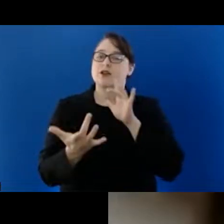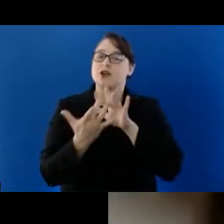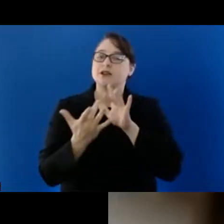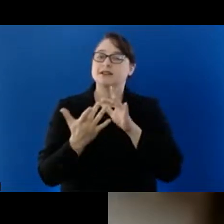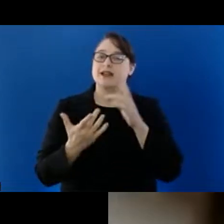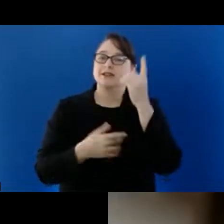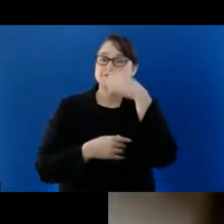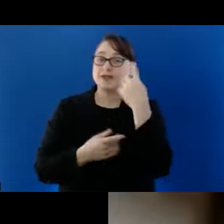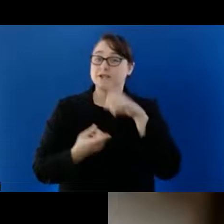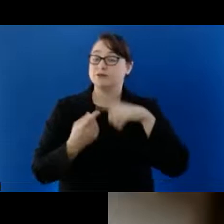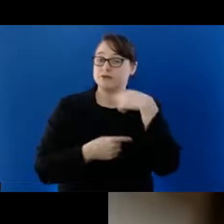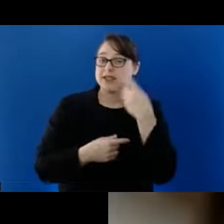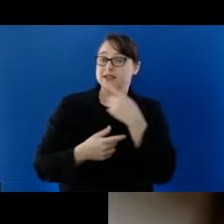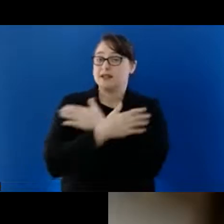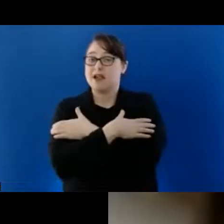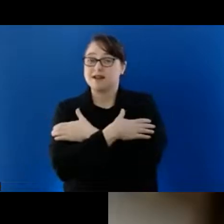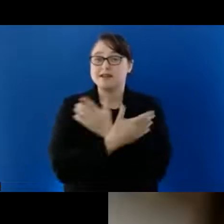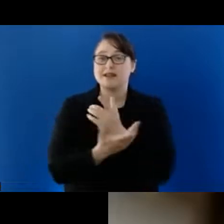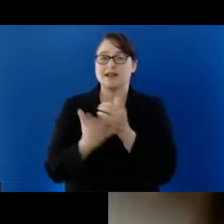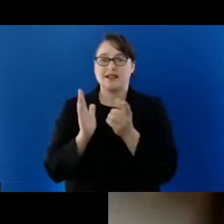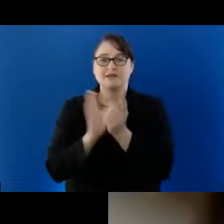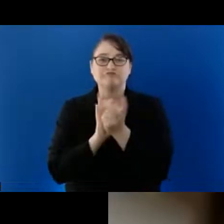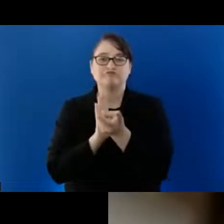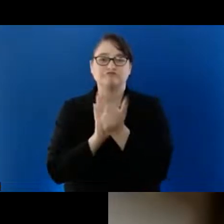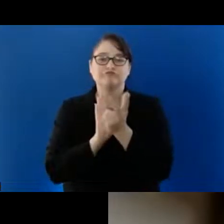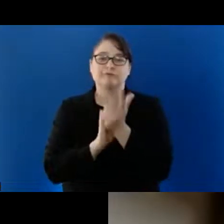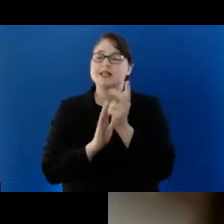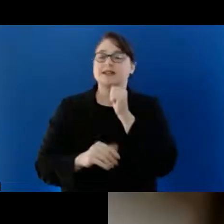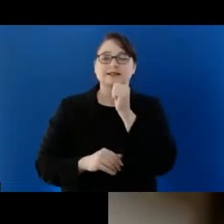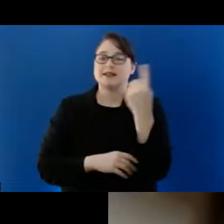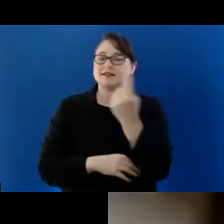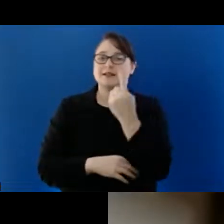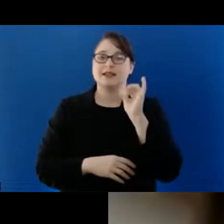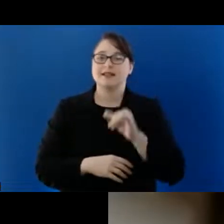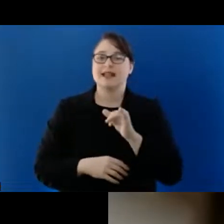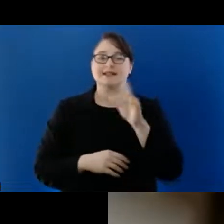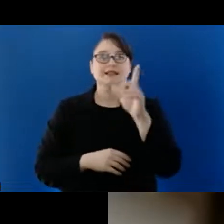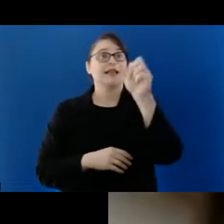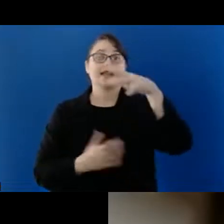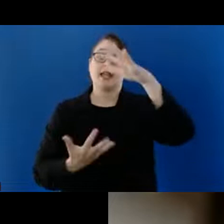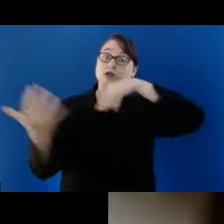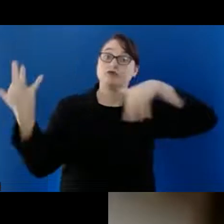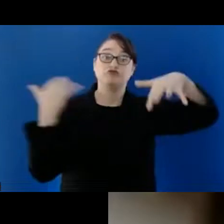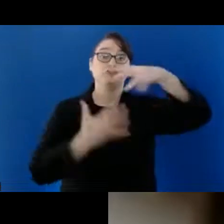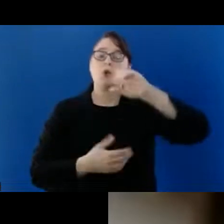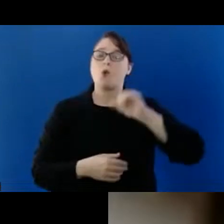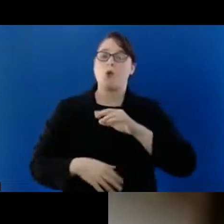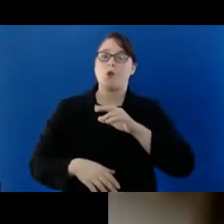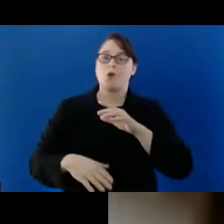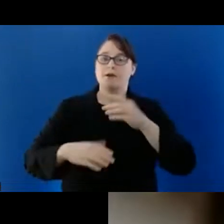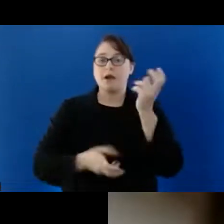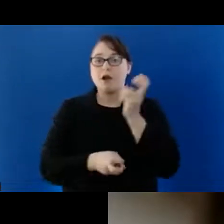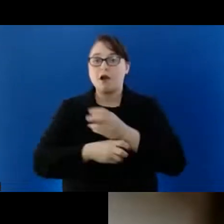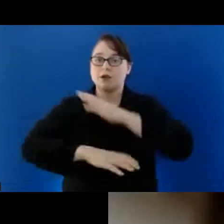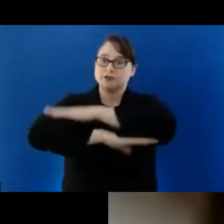contact, cuddling. It is not something that's happening in the air. It's not something that seems to be happening by touching hard surfaces that others may have